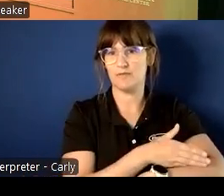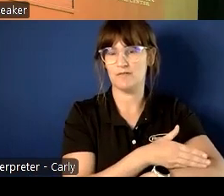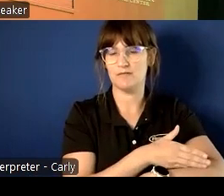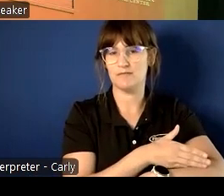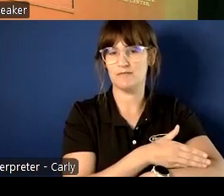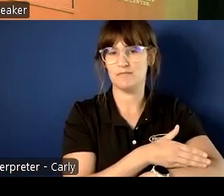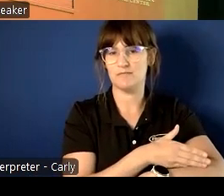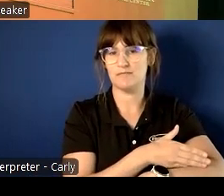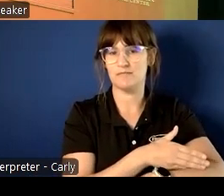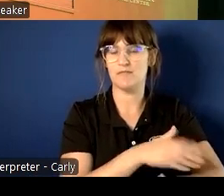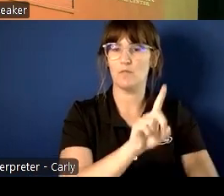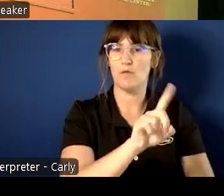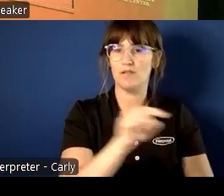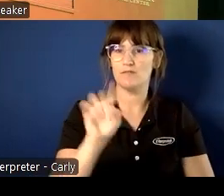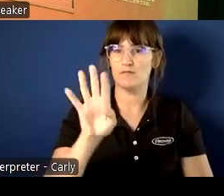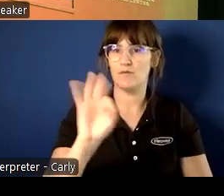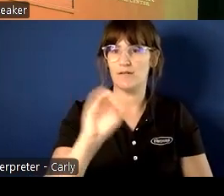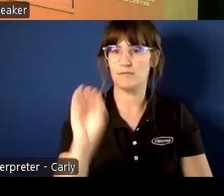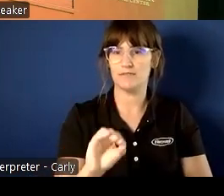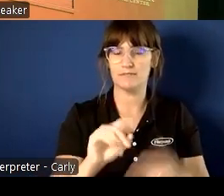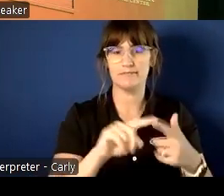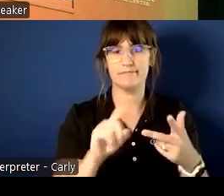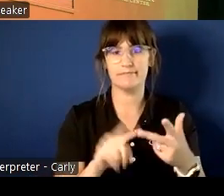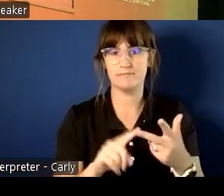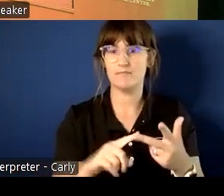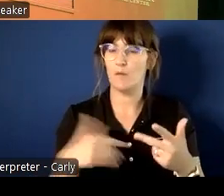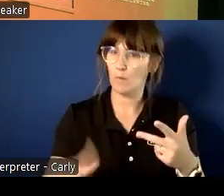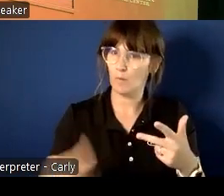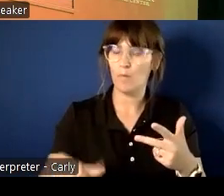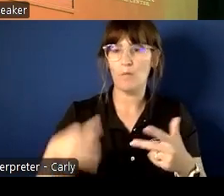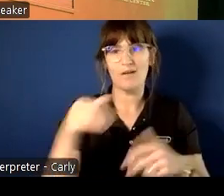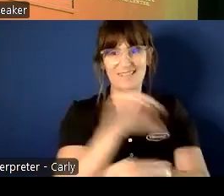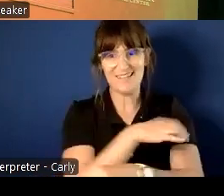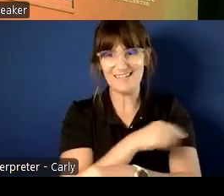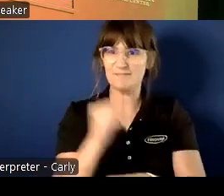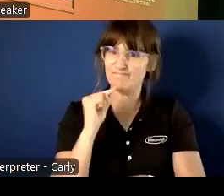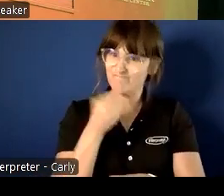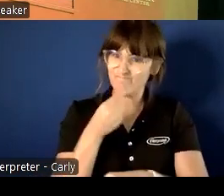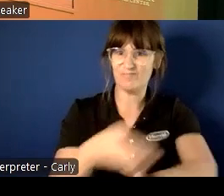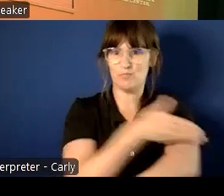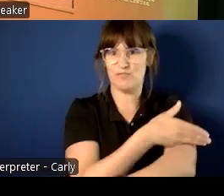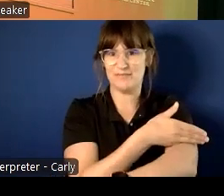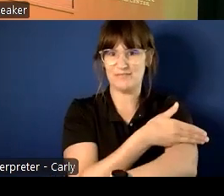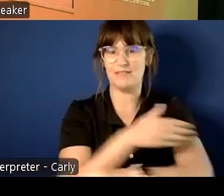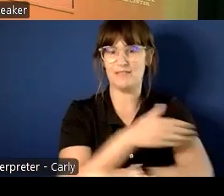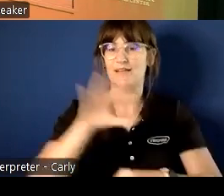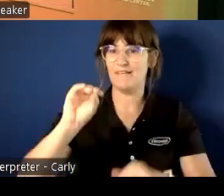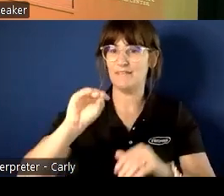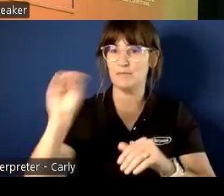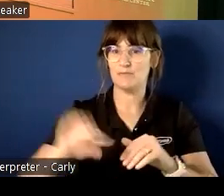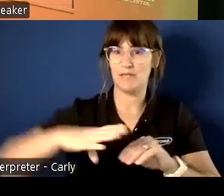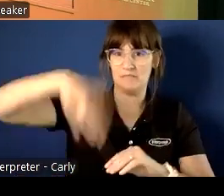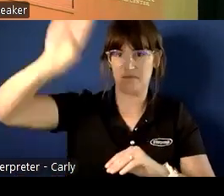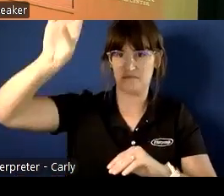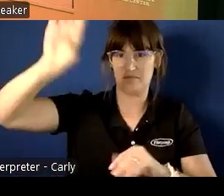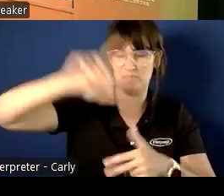to 49%, or the clinically significant improvement, which was at least 50% improvement. Okay,